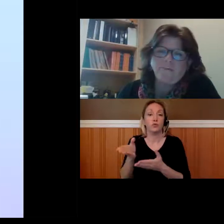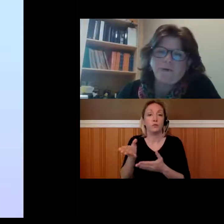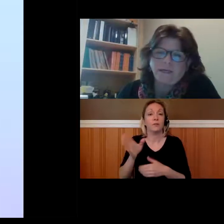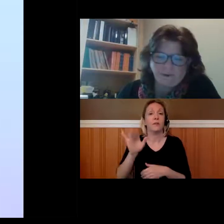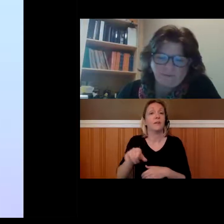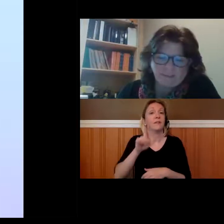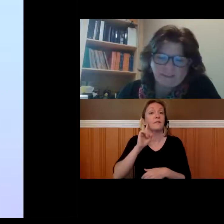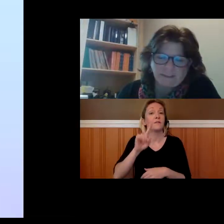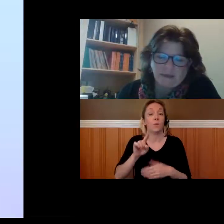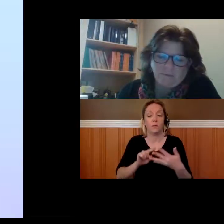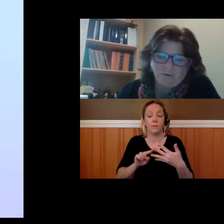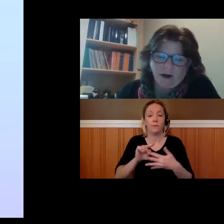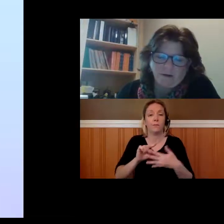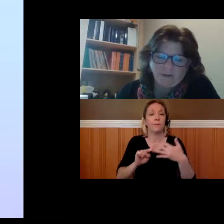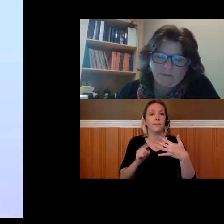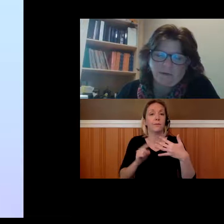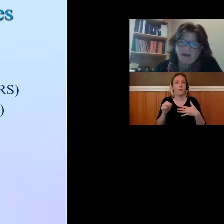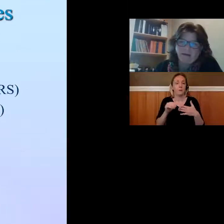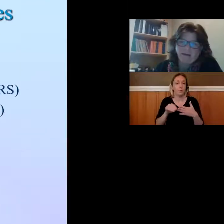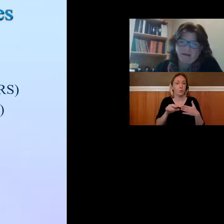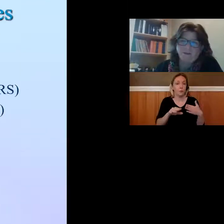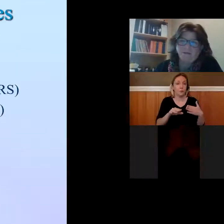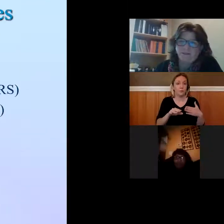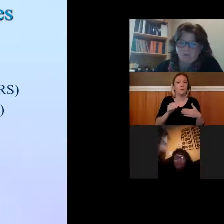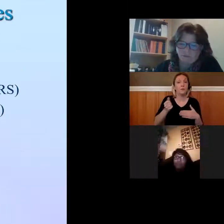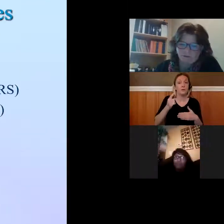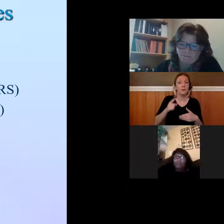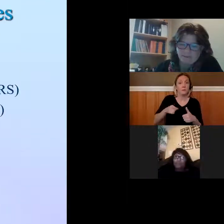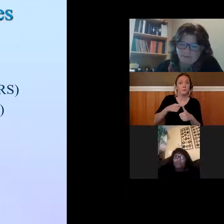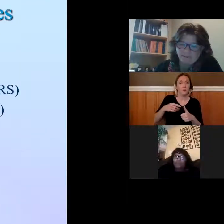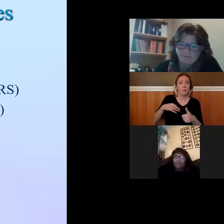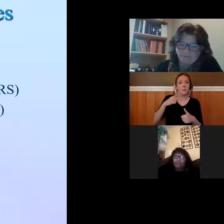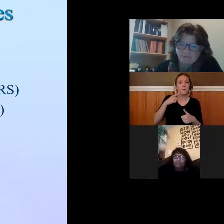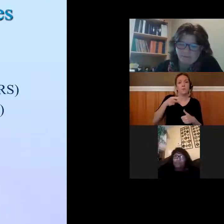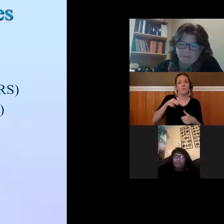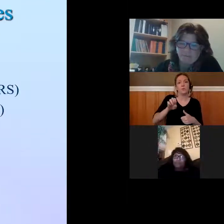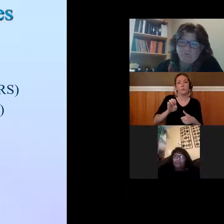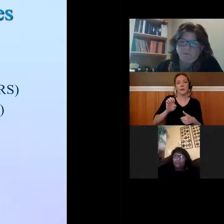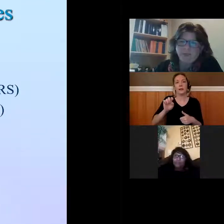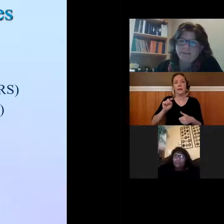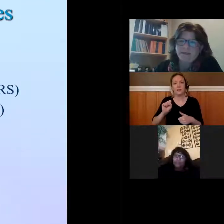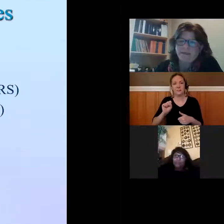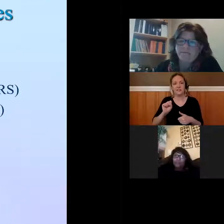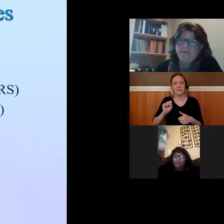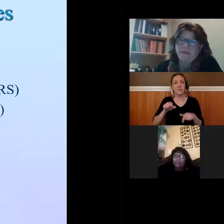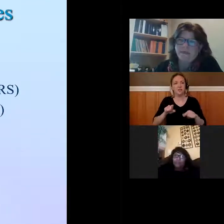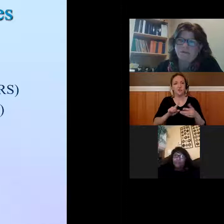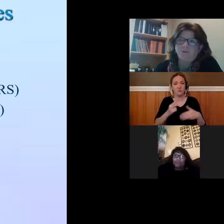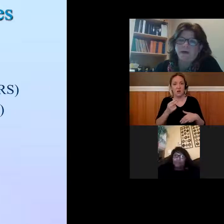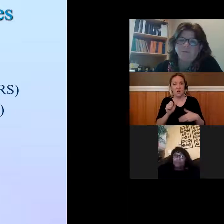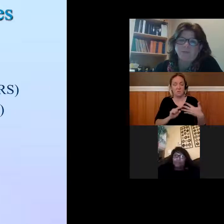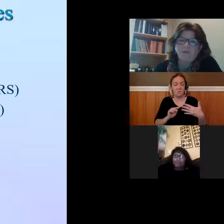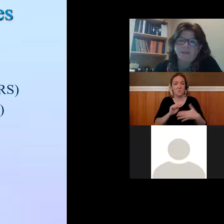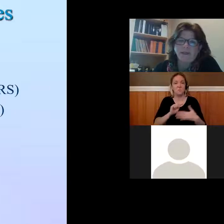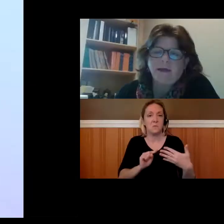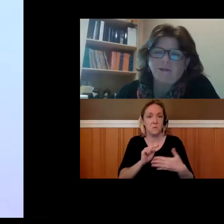PREETS services prior to applying for straight DOORS services. So the PREETS gives a student that